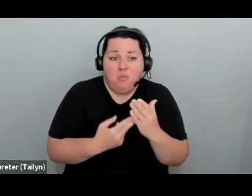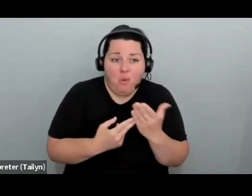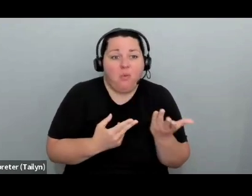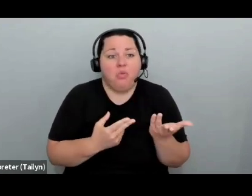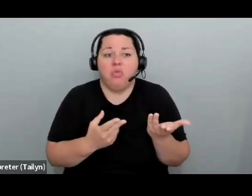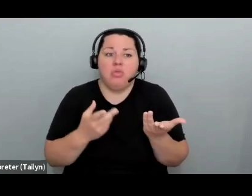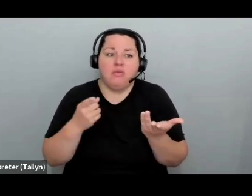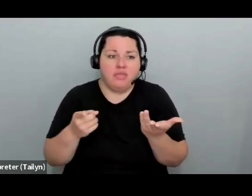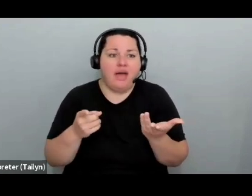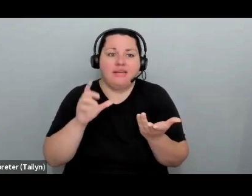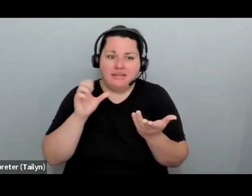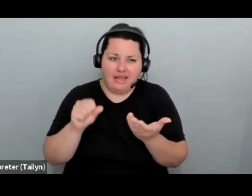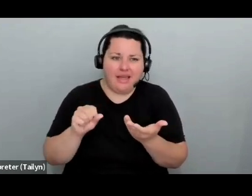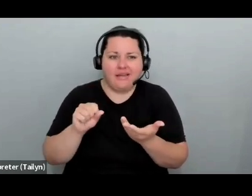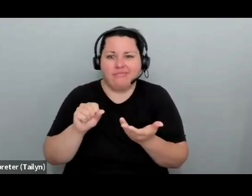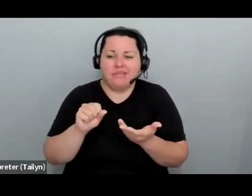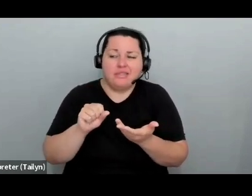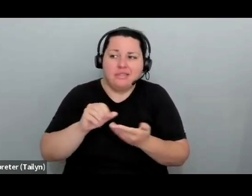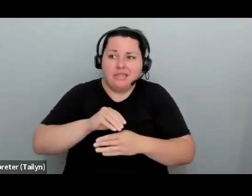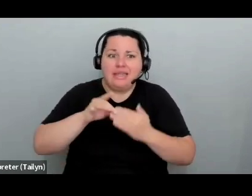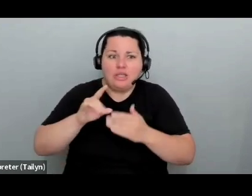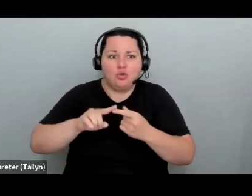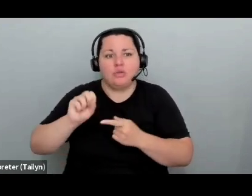physical condition. Obsession,